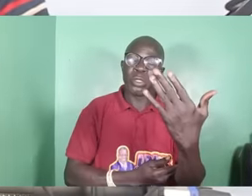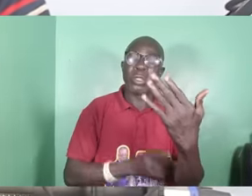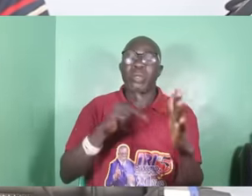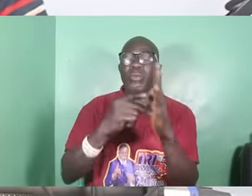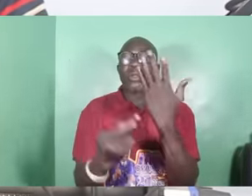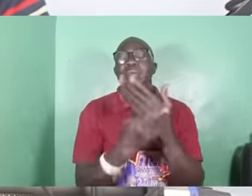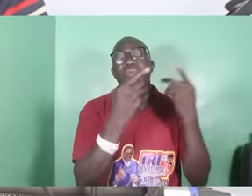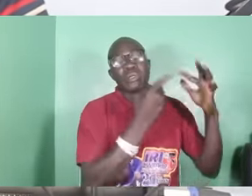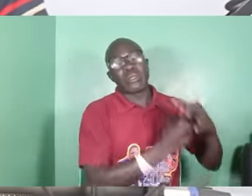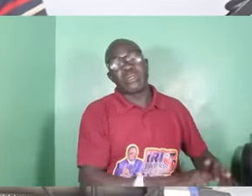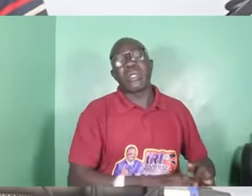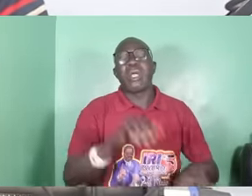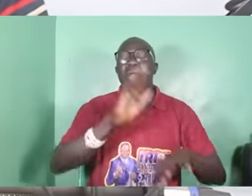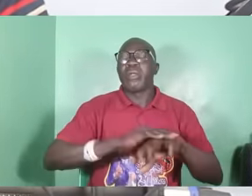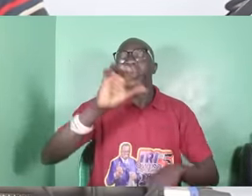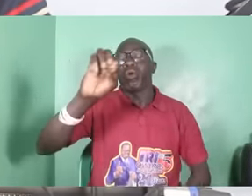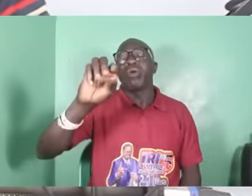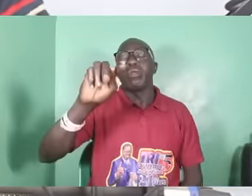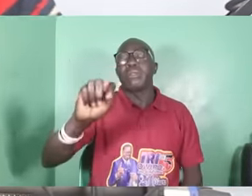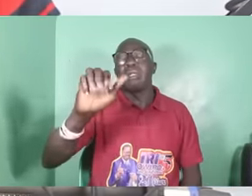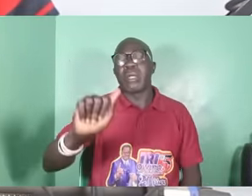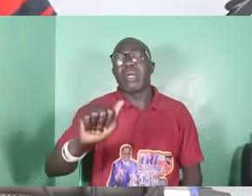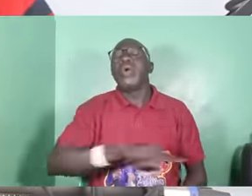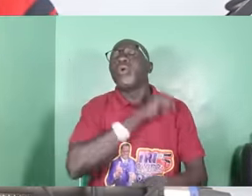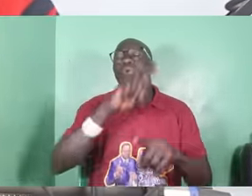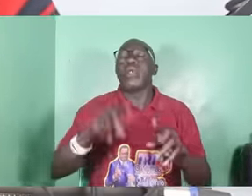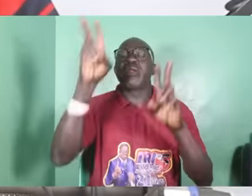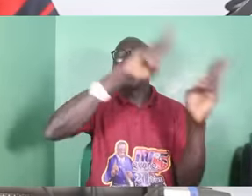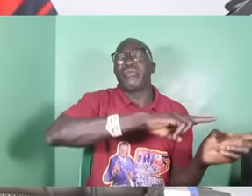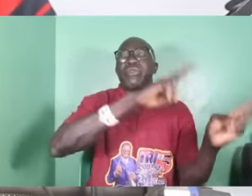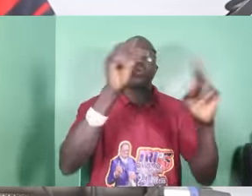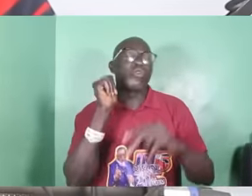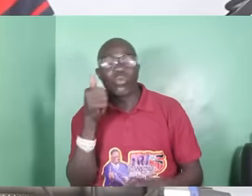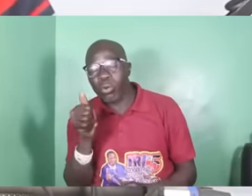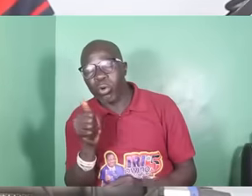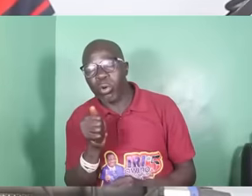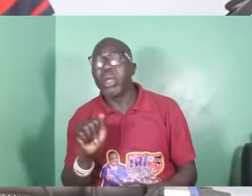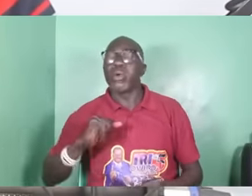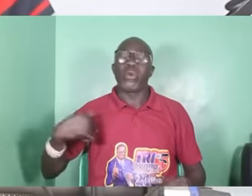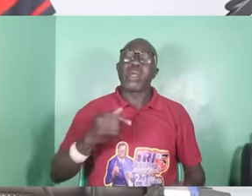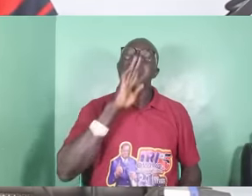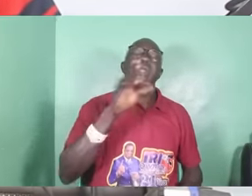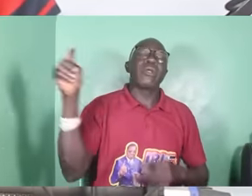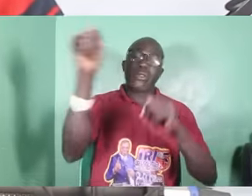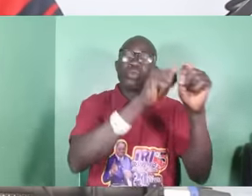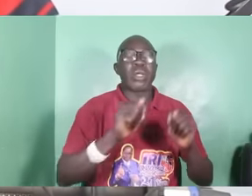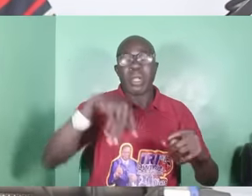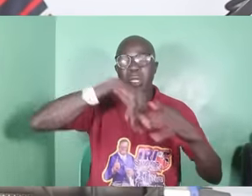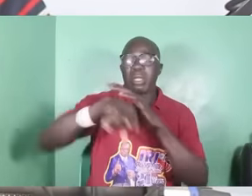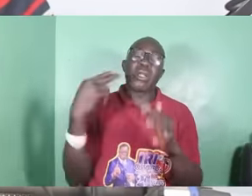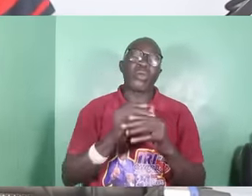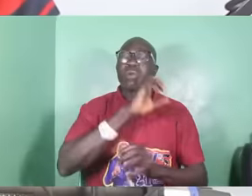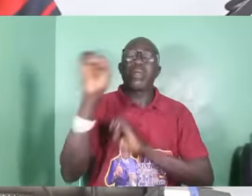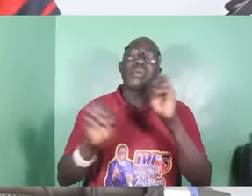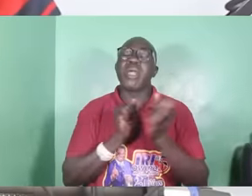This morning, by 7 this morning, the program will commence at the vigil to but we'll be there together.